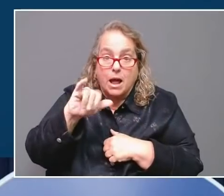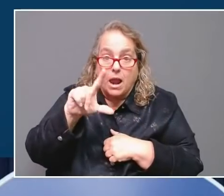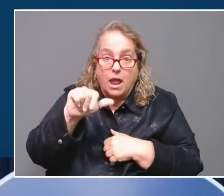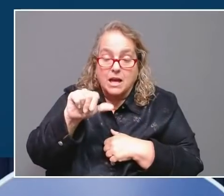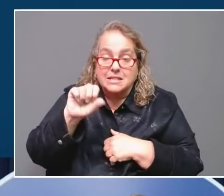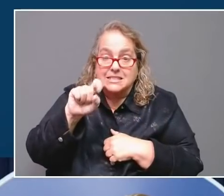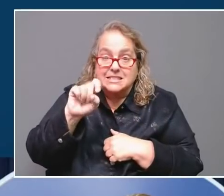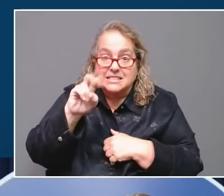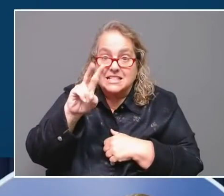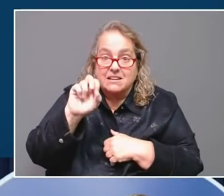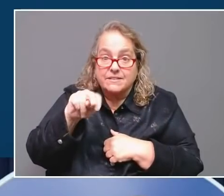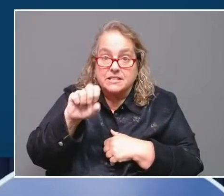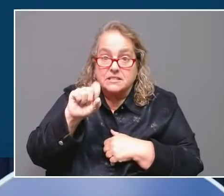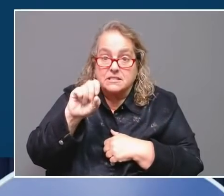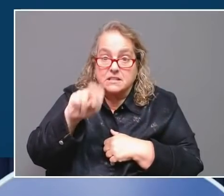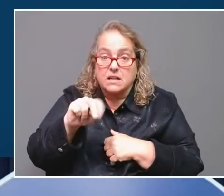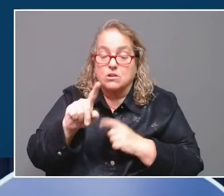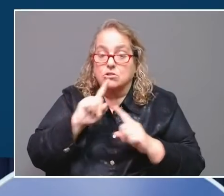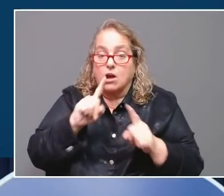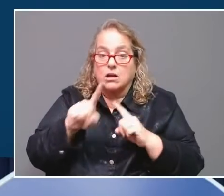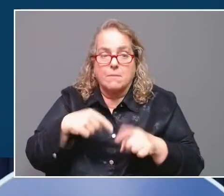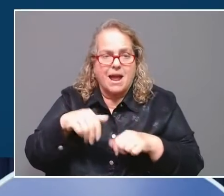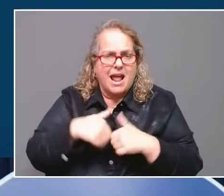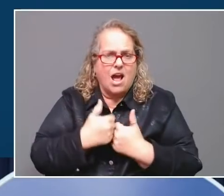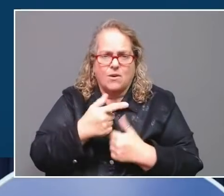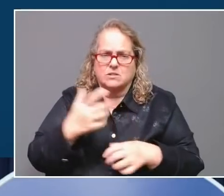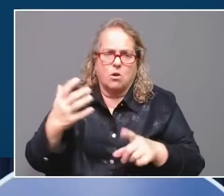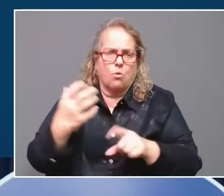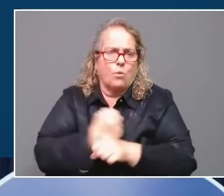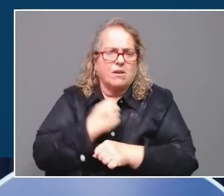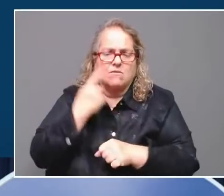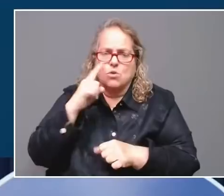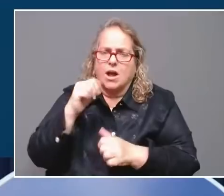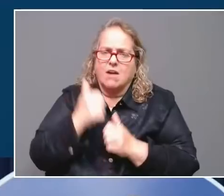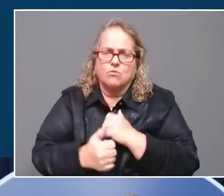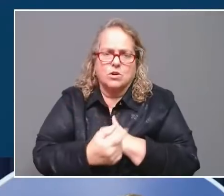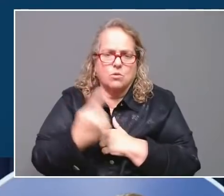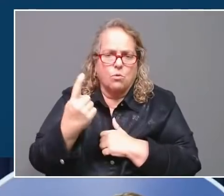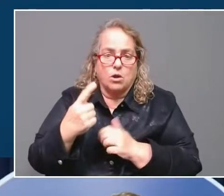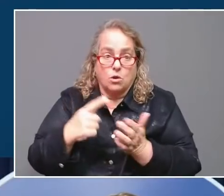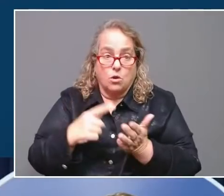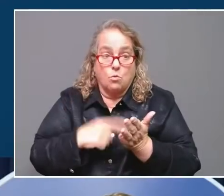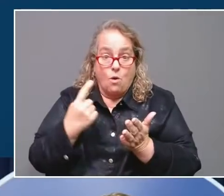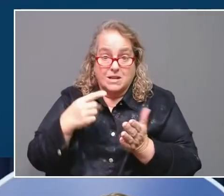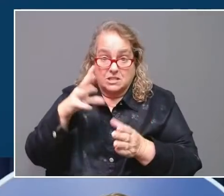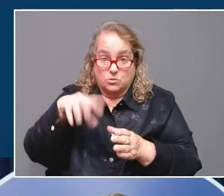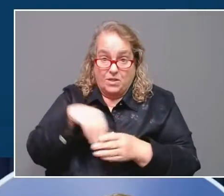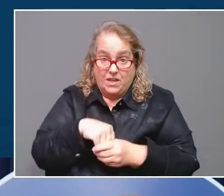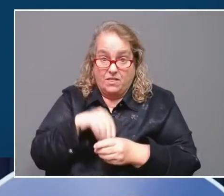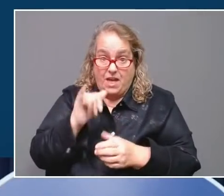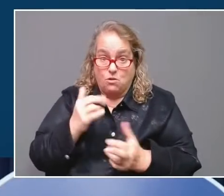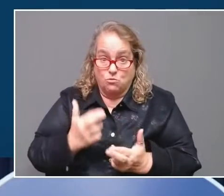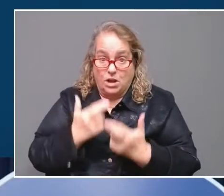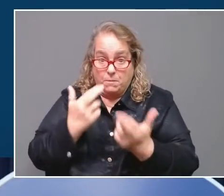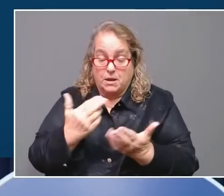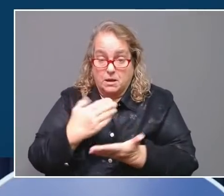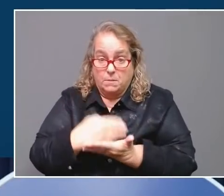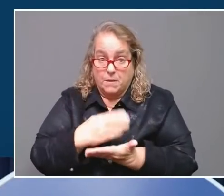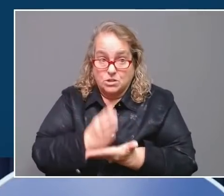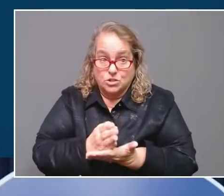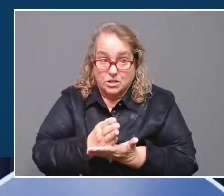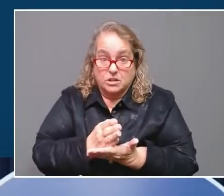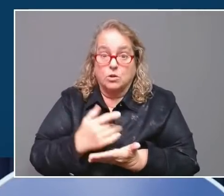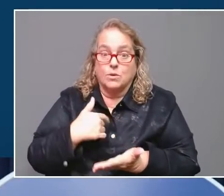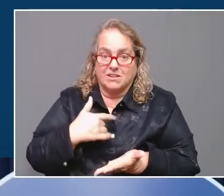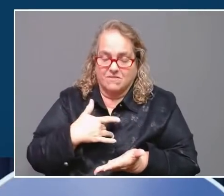about how this is a win for everyone. And I know once it's in that recommended budget, that the